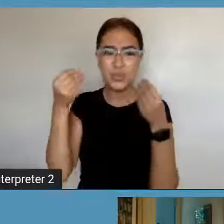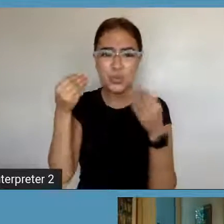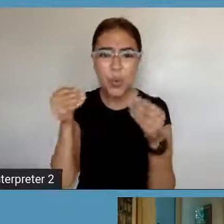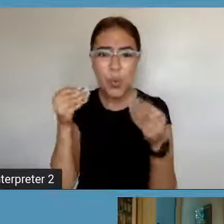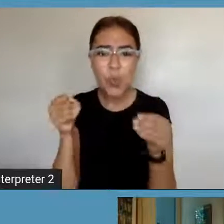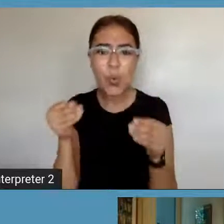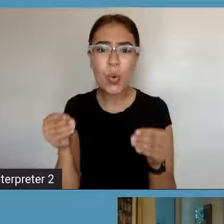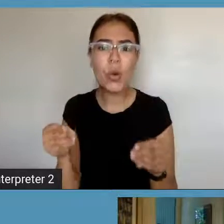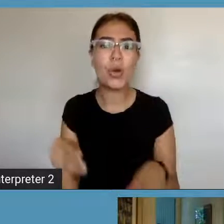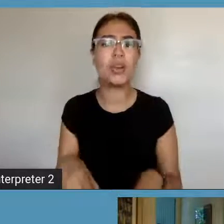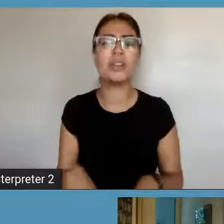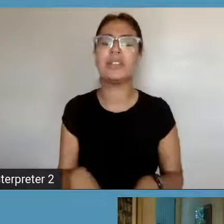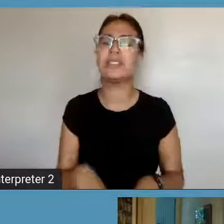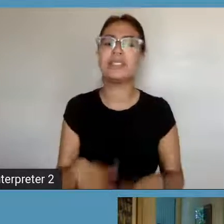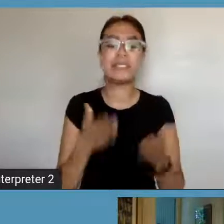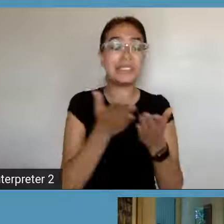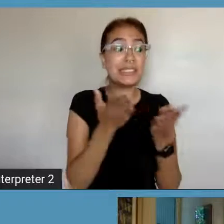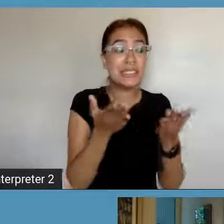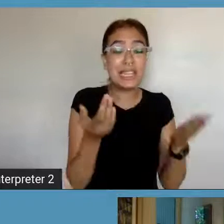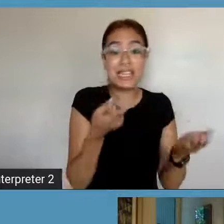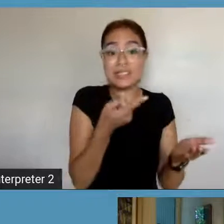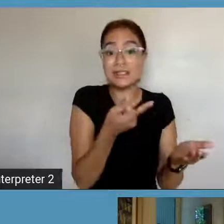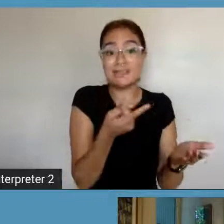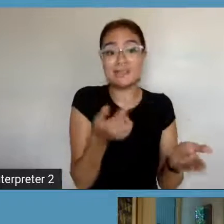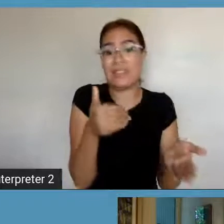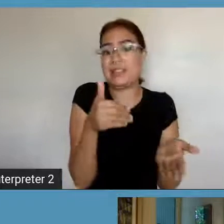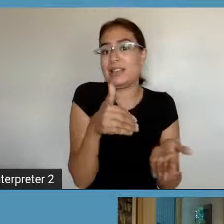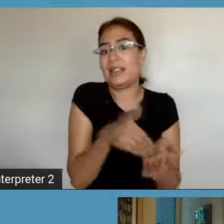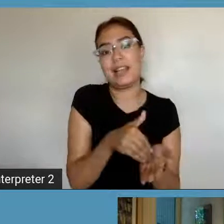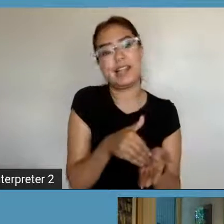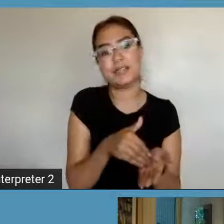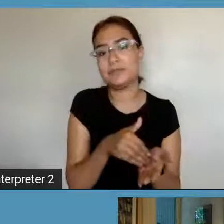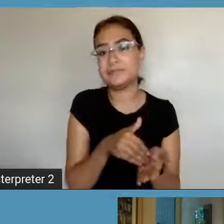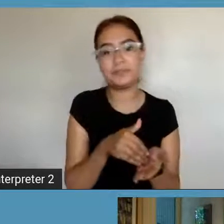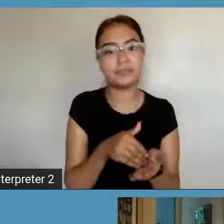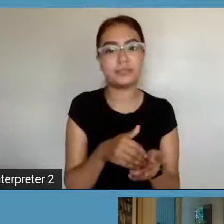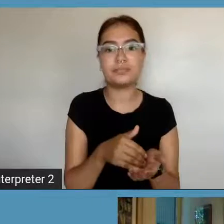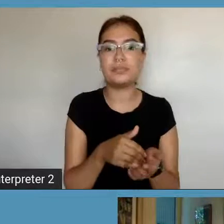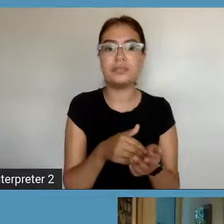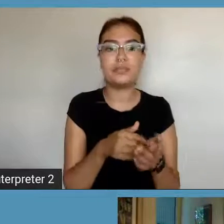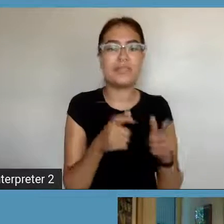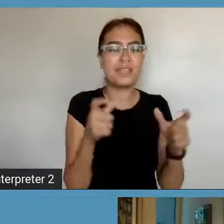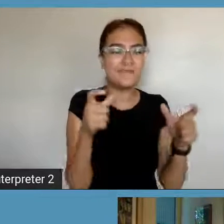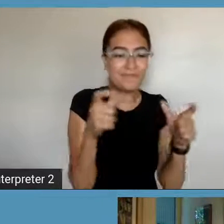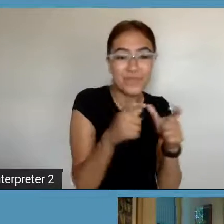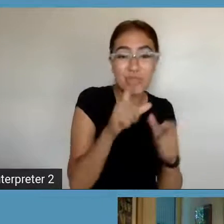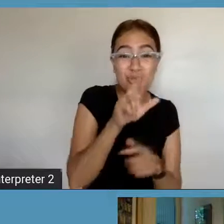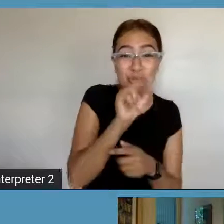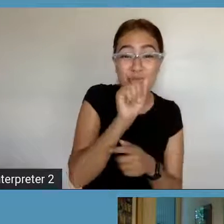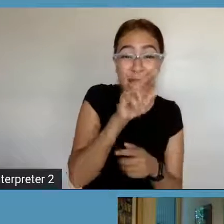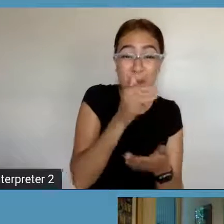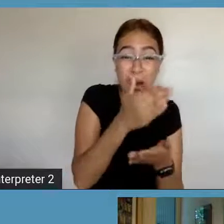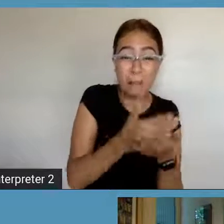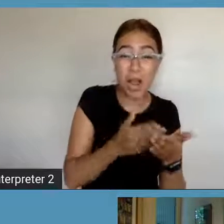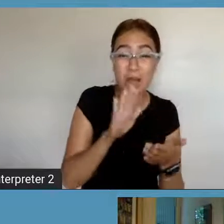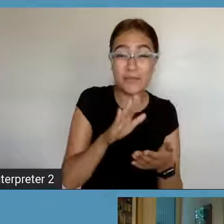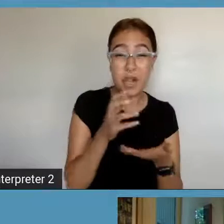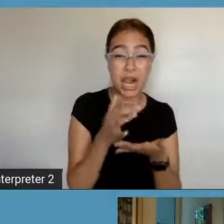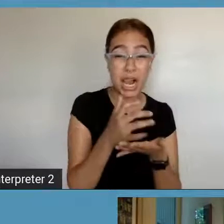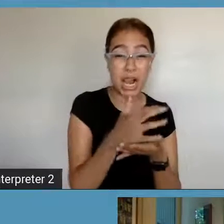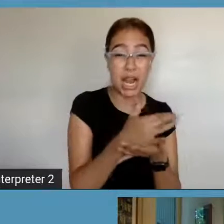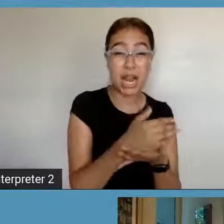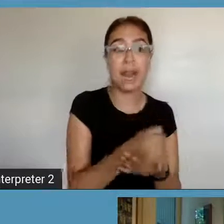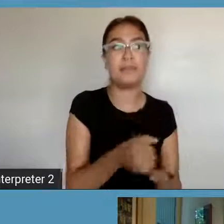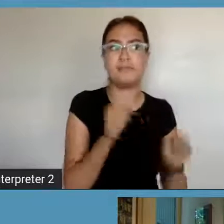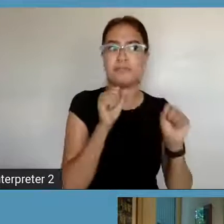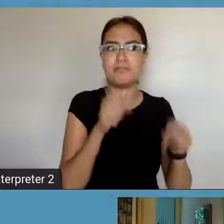know, items that were, again, it's a very select, rare part of your collection, that have to make a great mug or